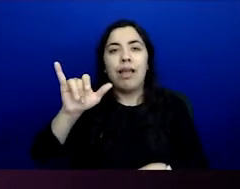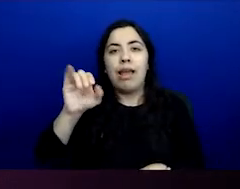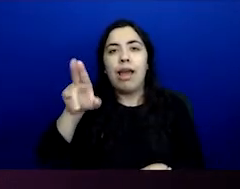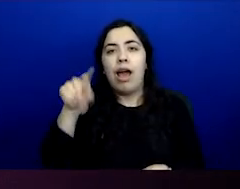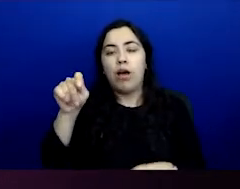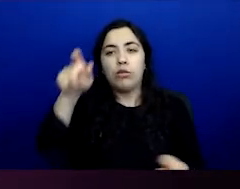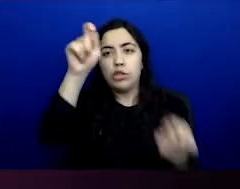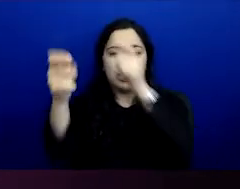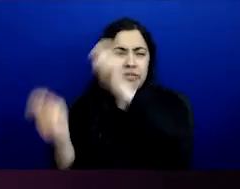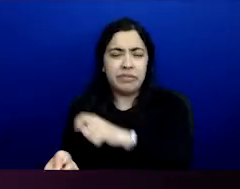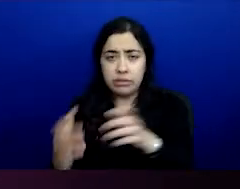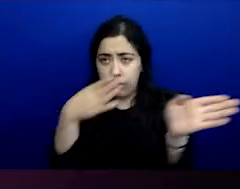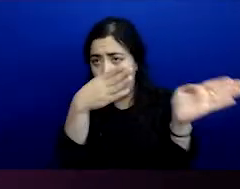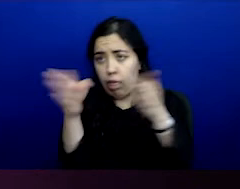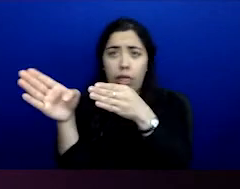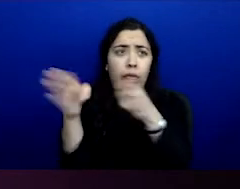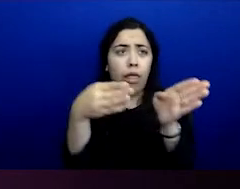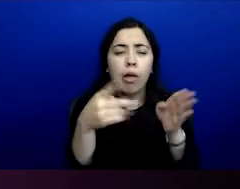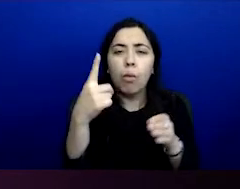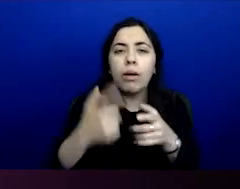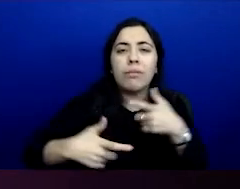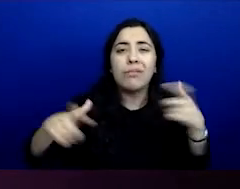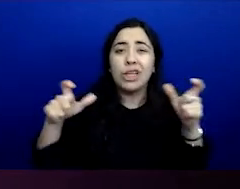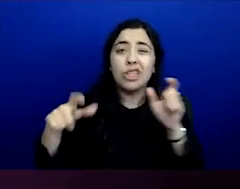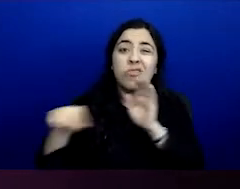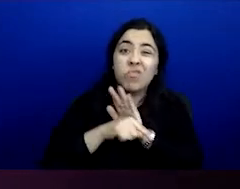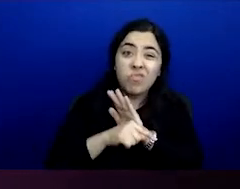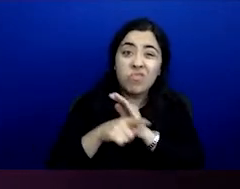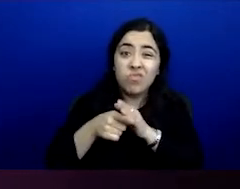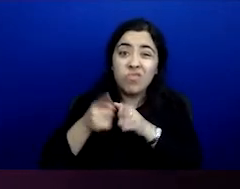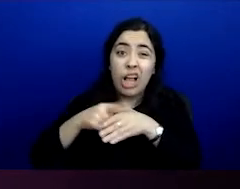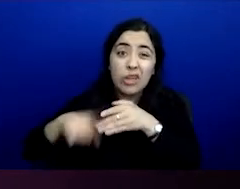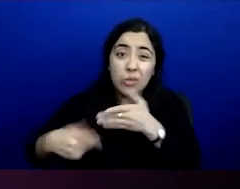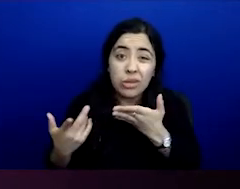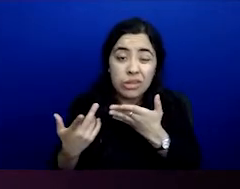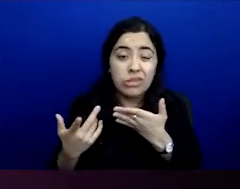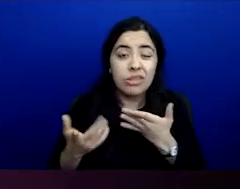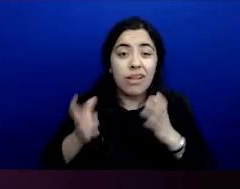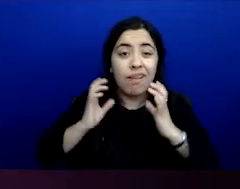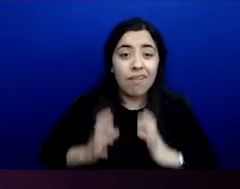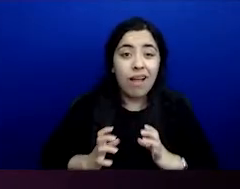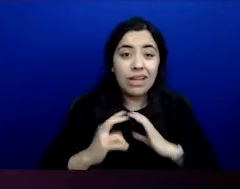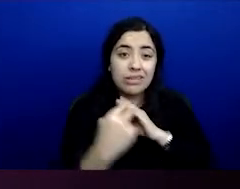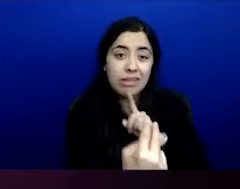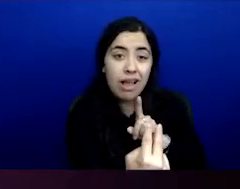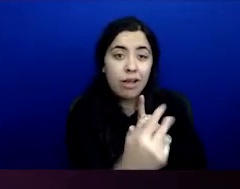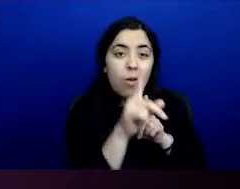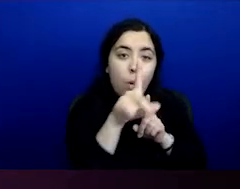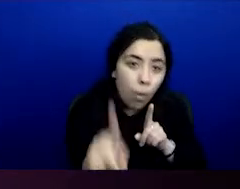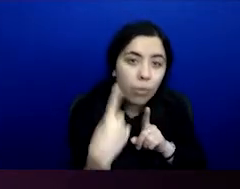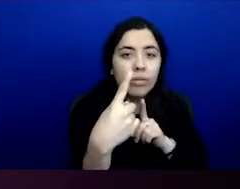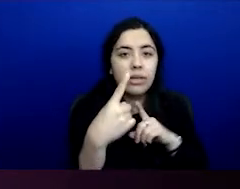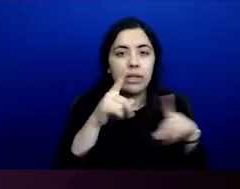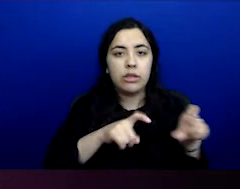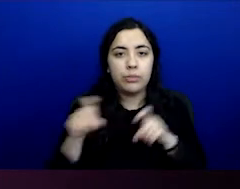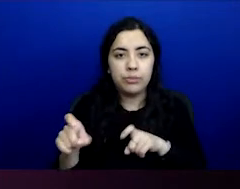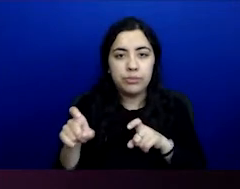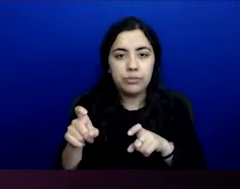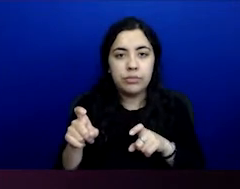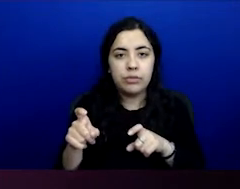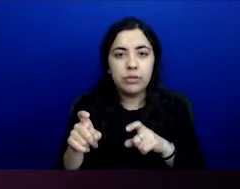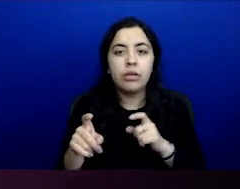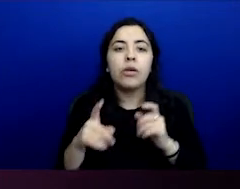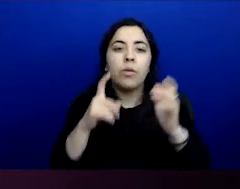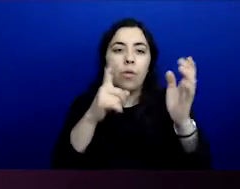one major consequence or one major cause of this is client-side only experimentation. Teams get a